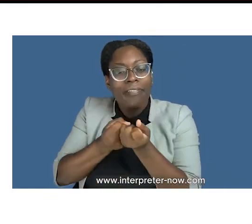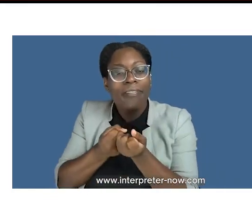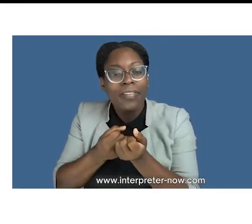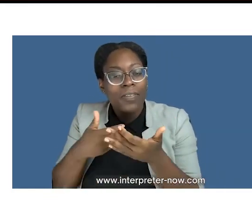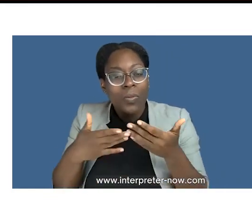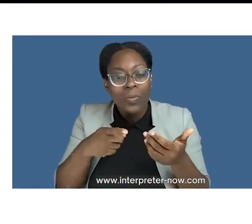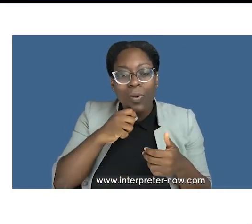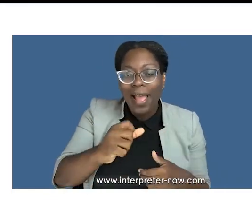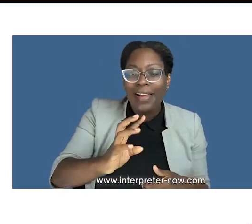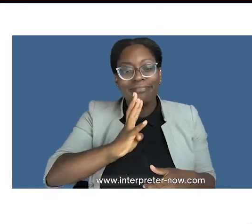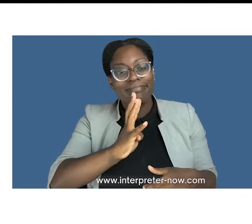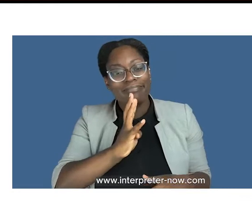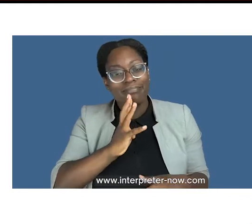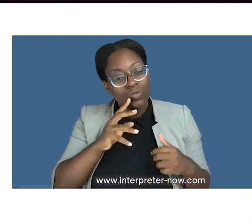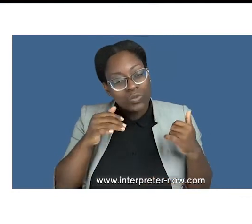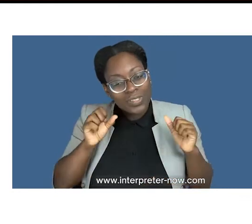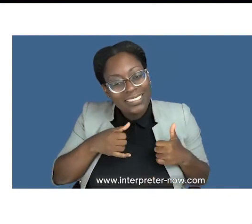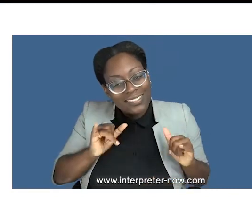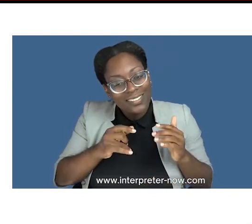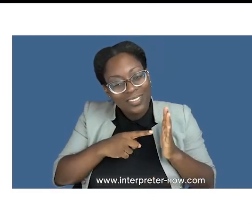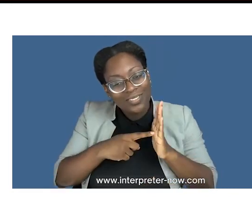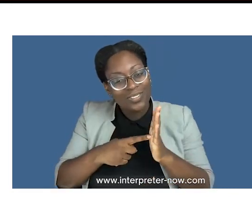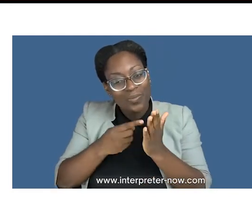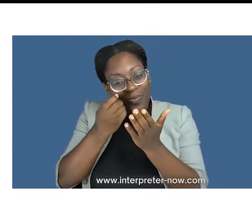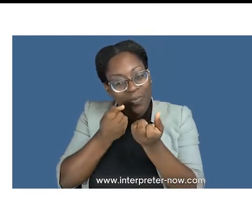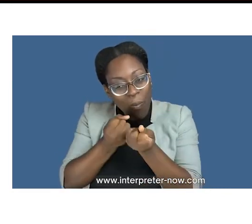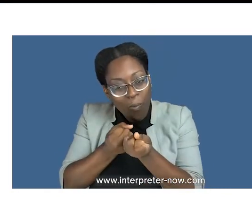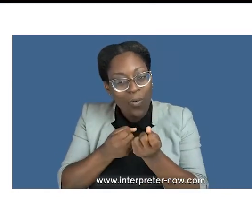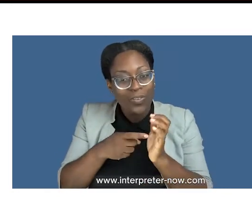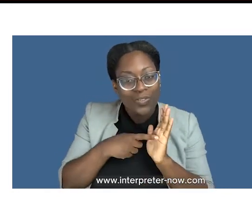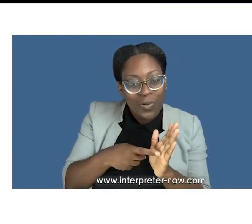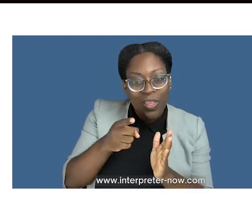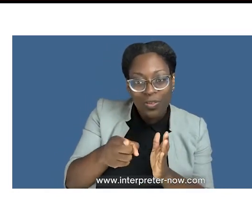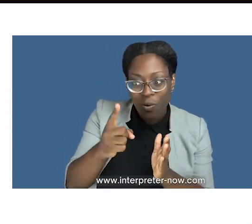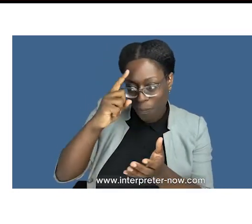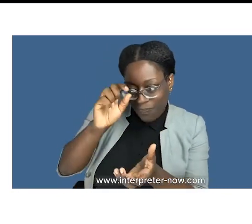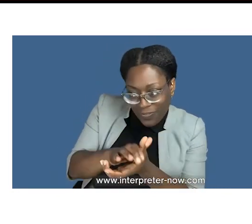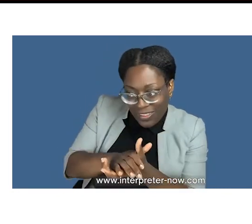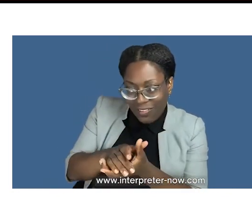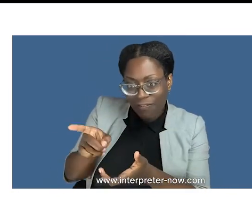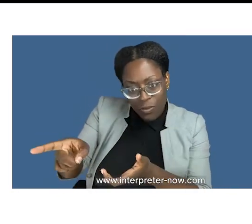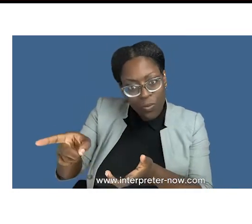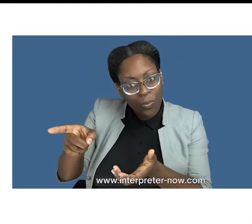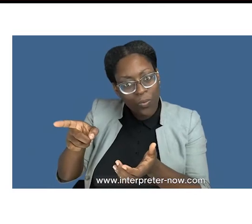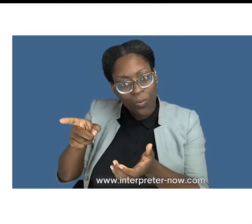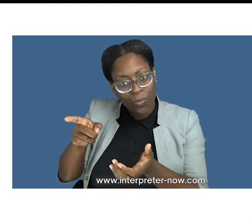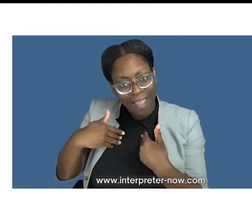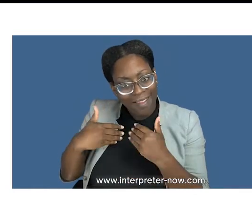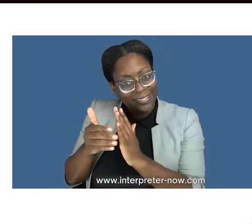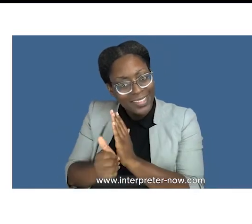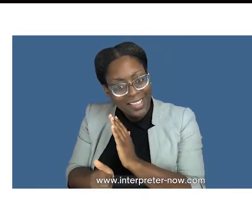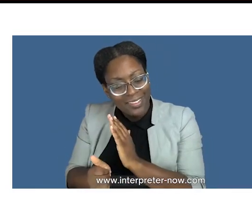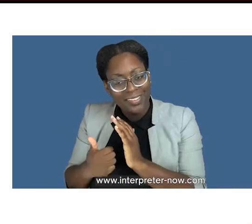and nobody else knows this better than you, right? Little ways that you can recognize people's